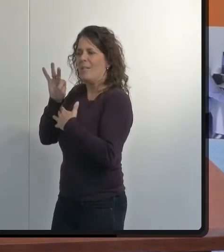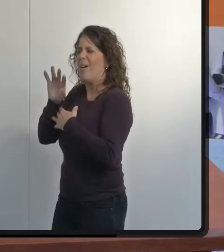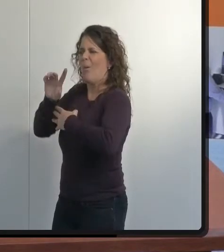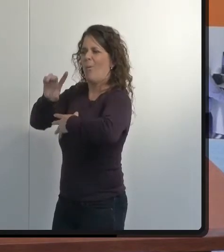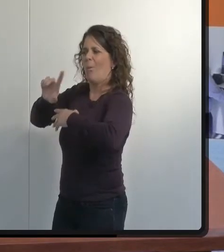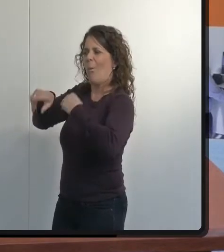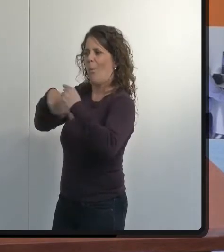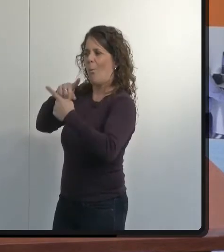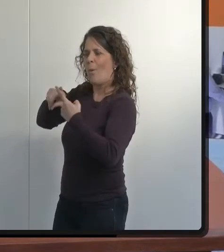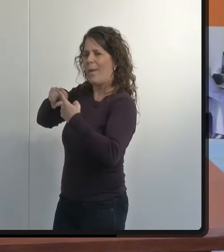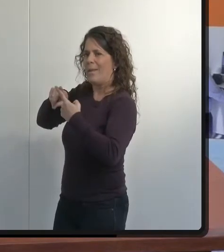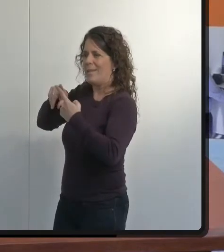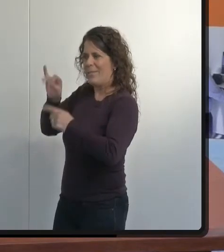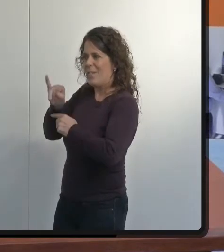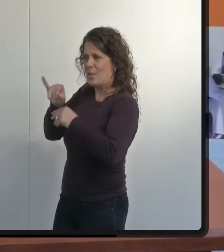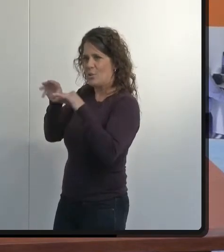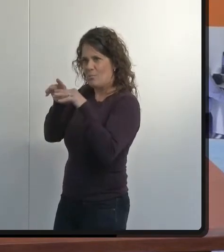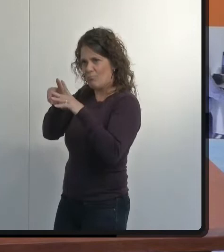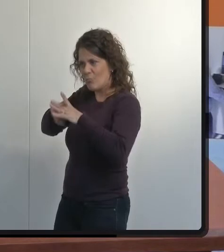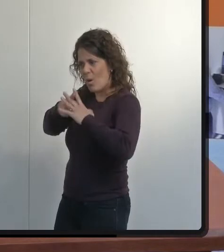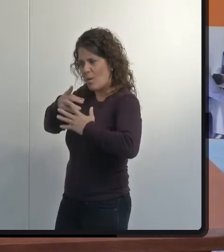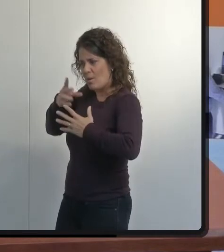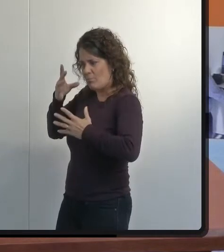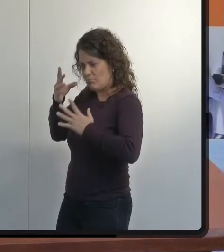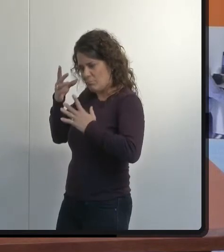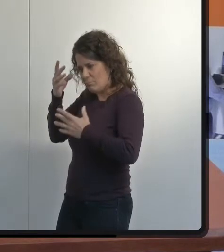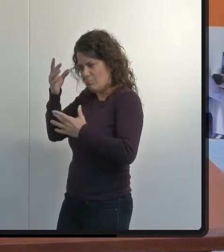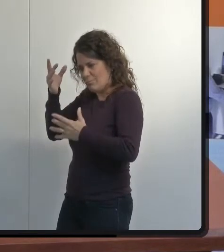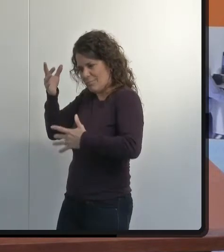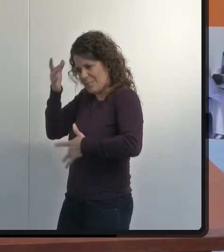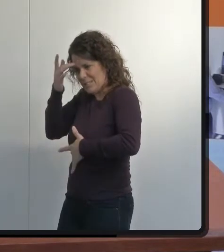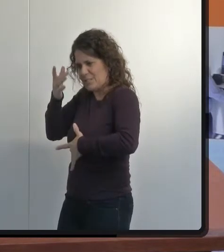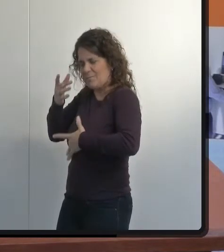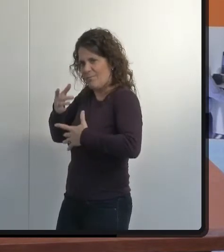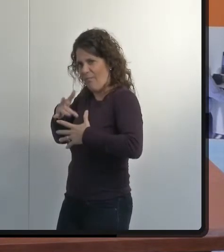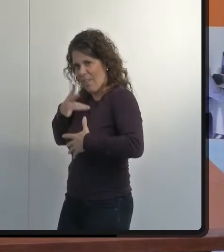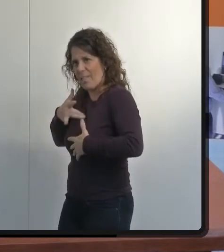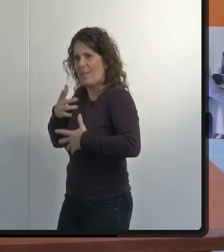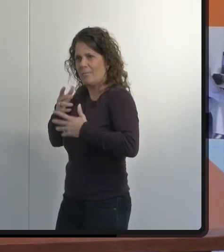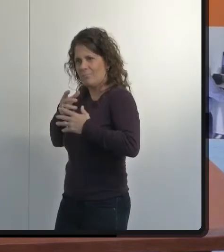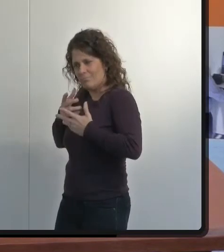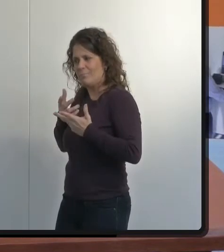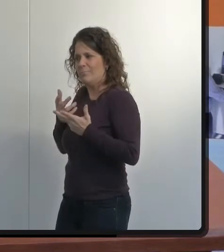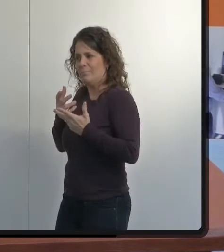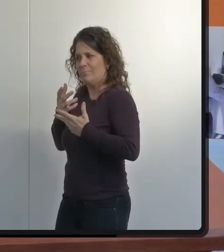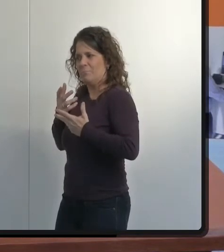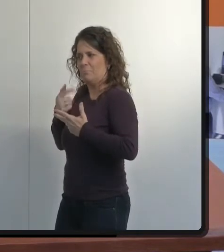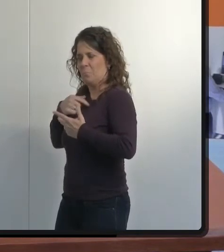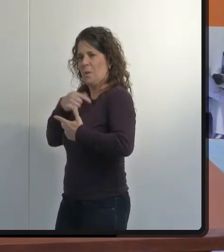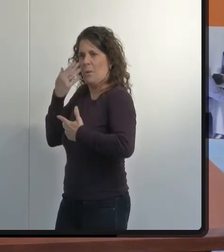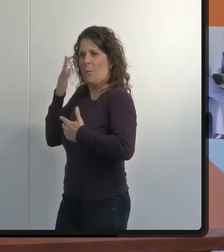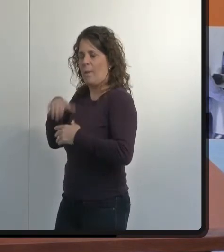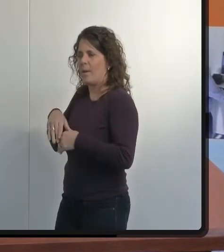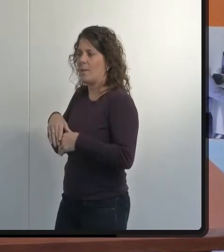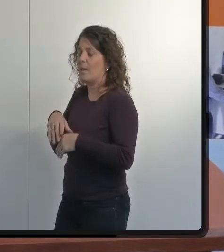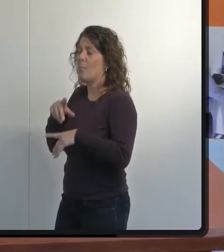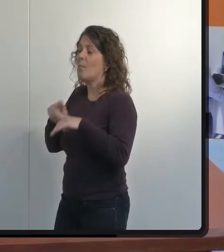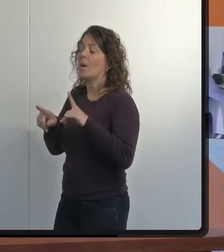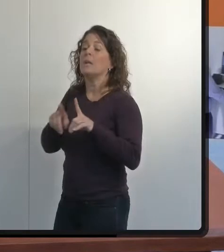period started. With regards to testing, that is something that is of